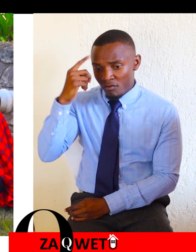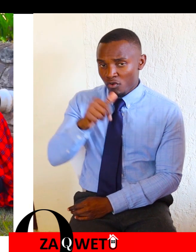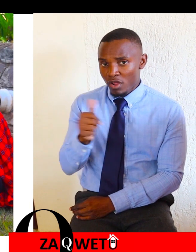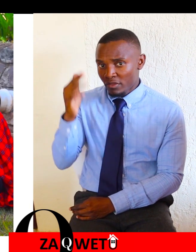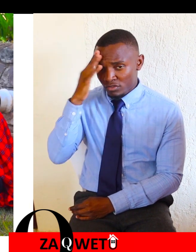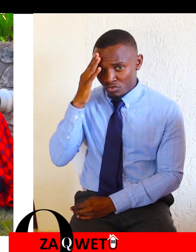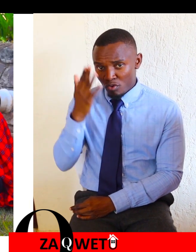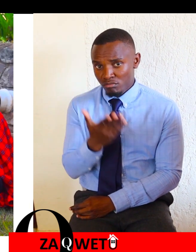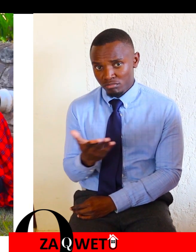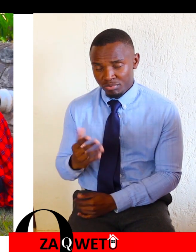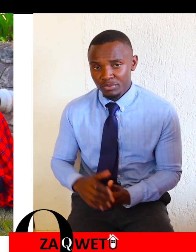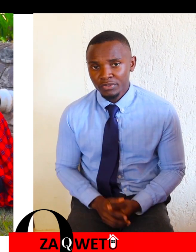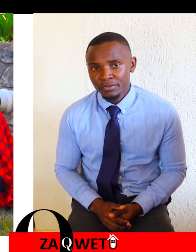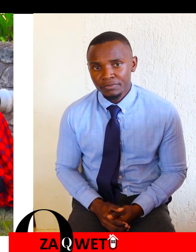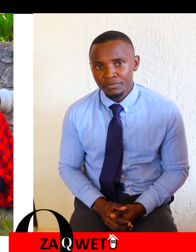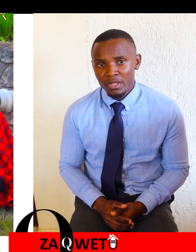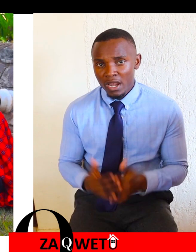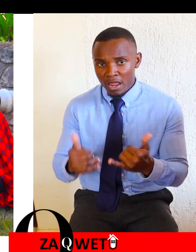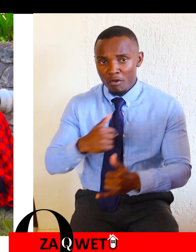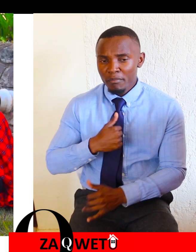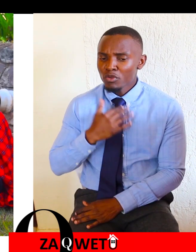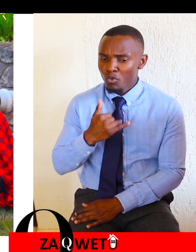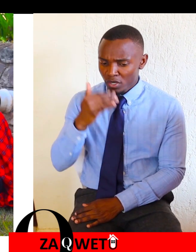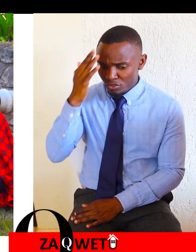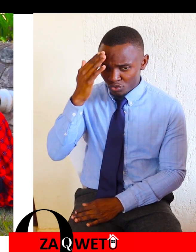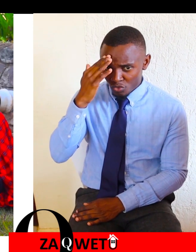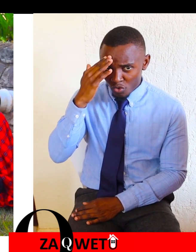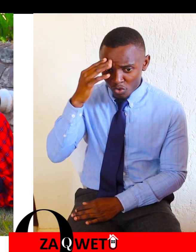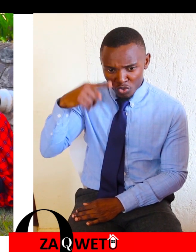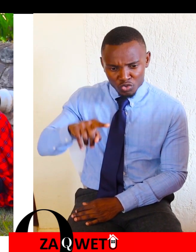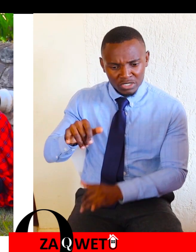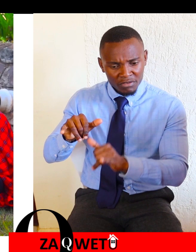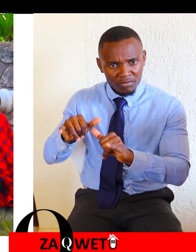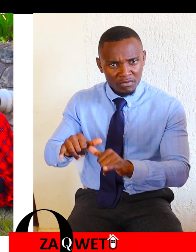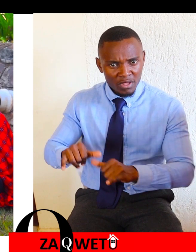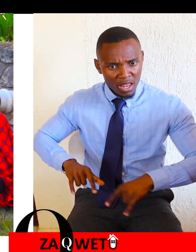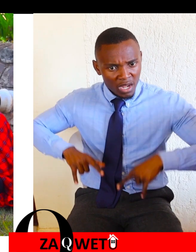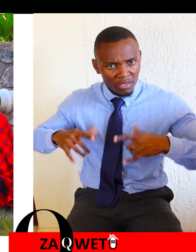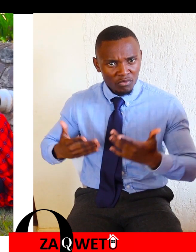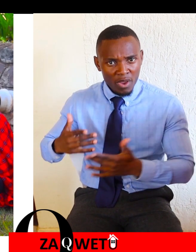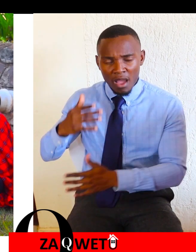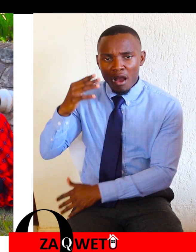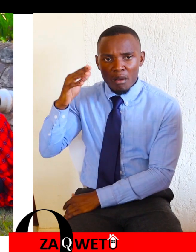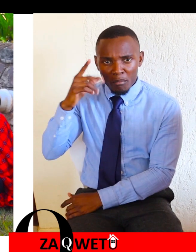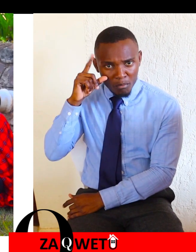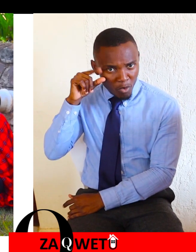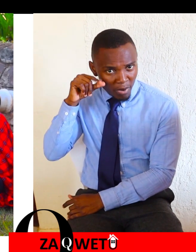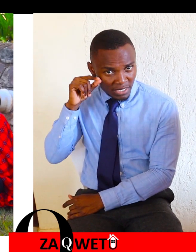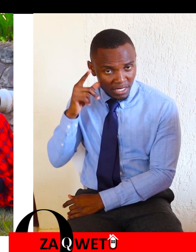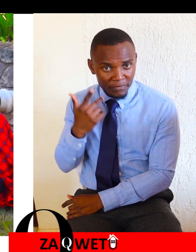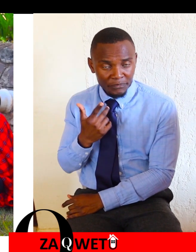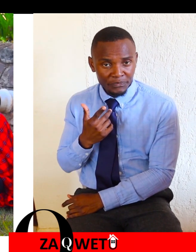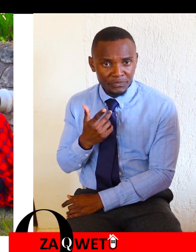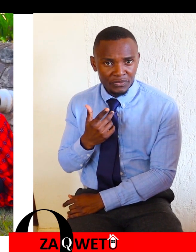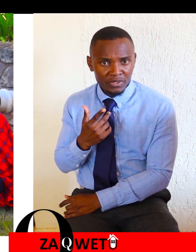for recognition and also roots. You know. So I would like to know, you stay in Coast? Yeah, I